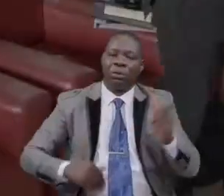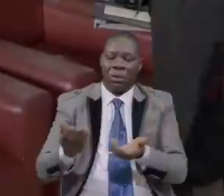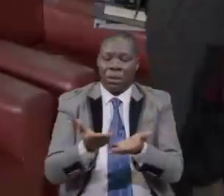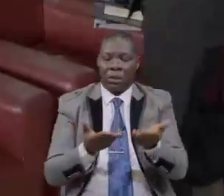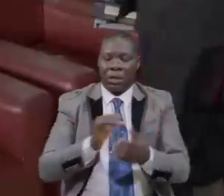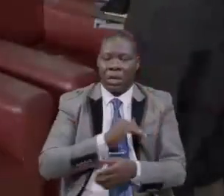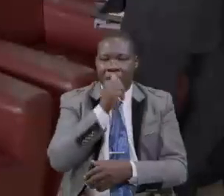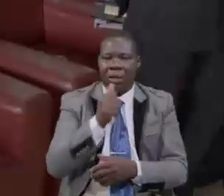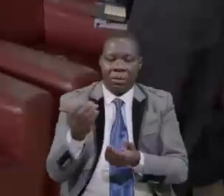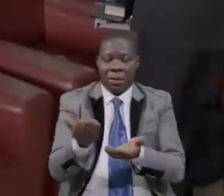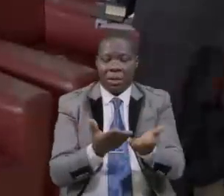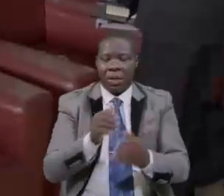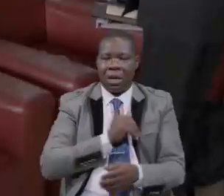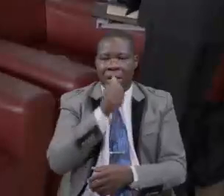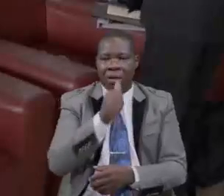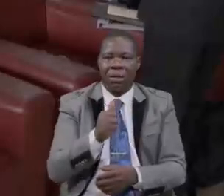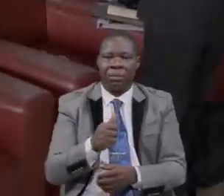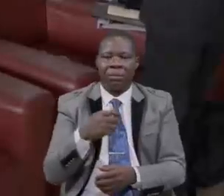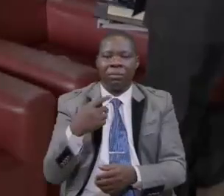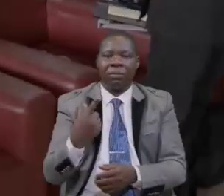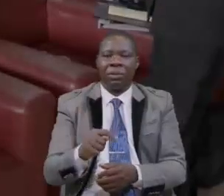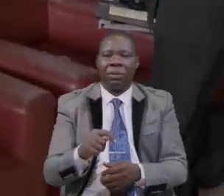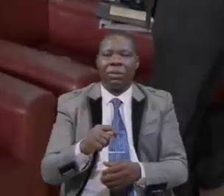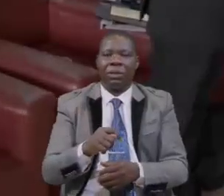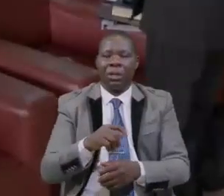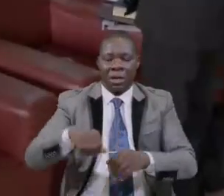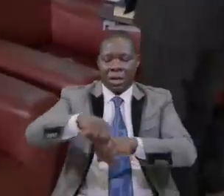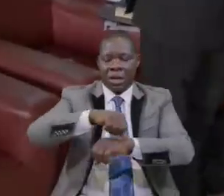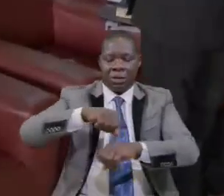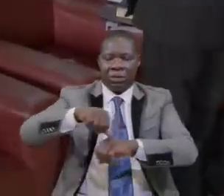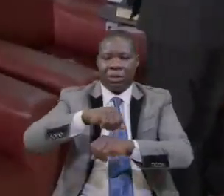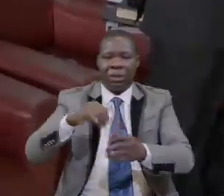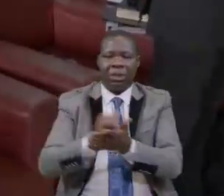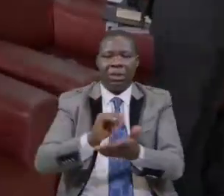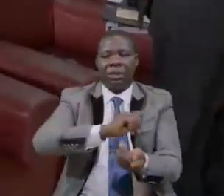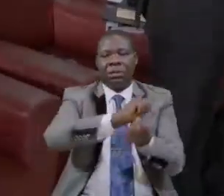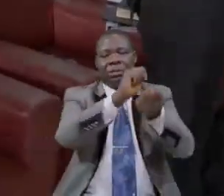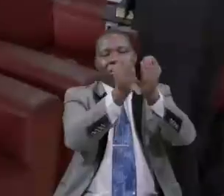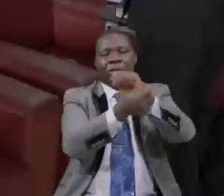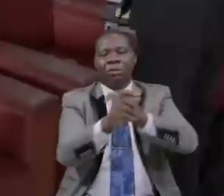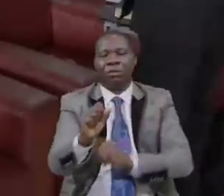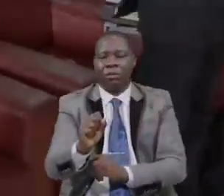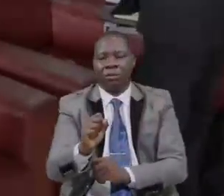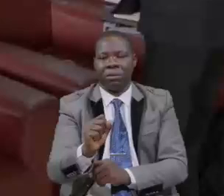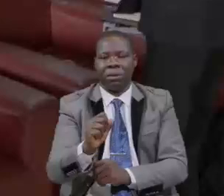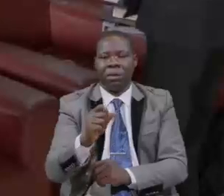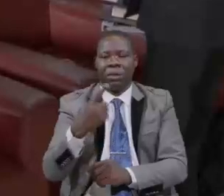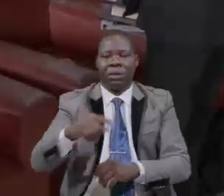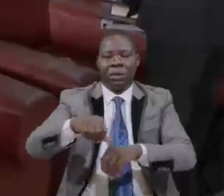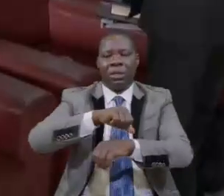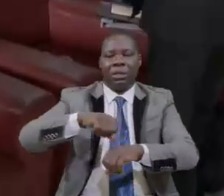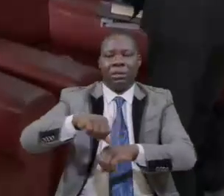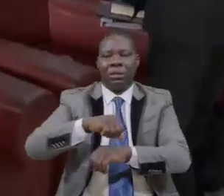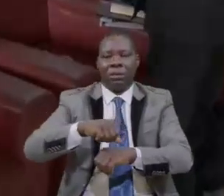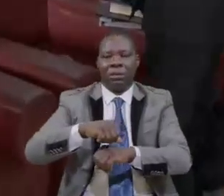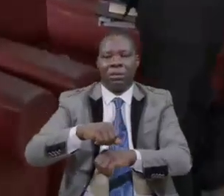here I am. The anointing that transforms, the anointing